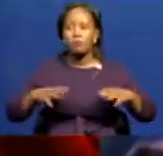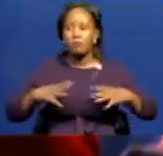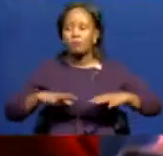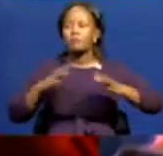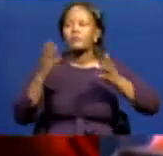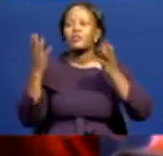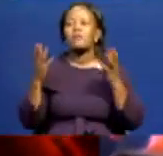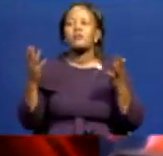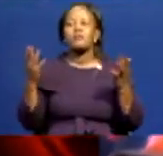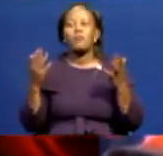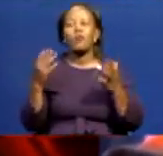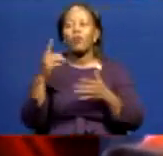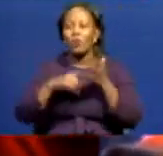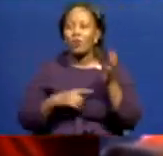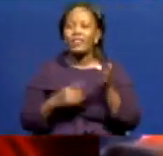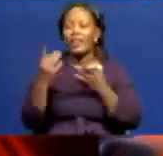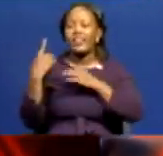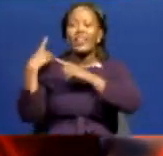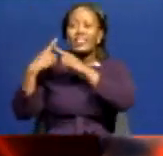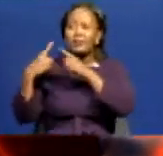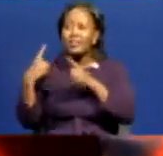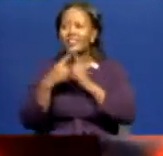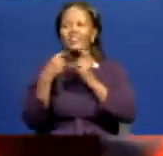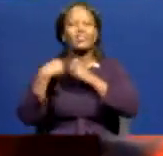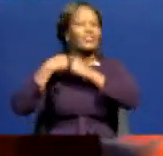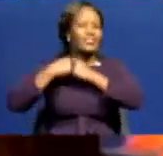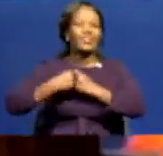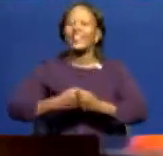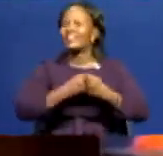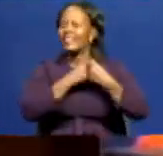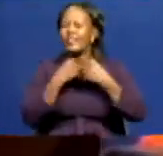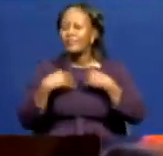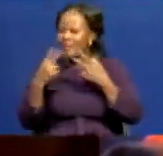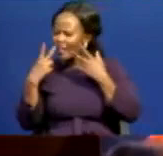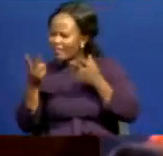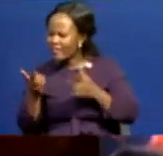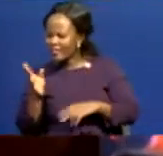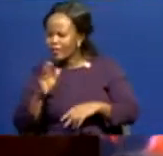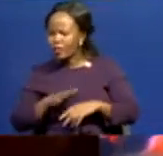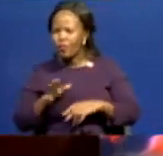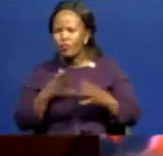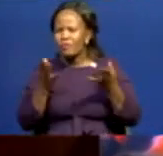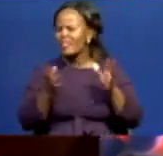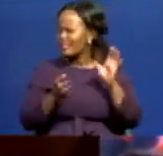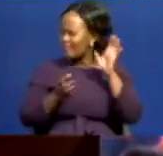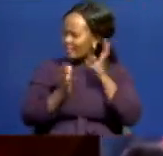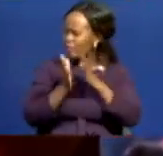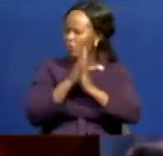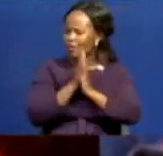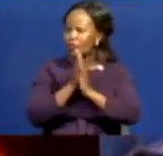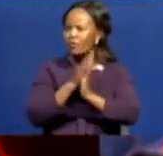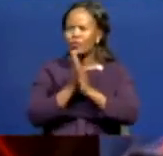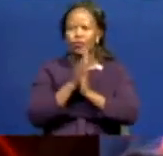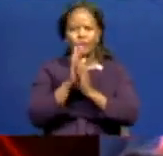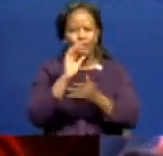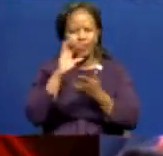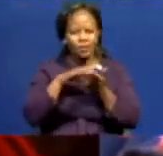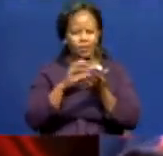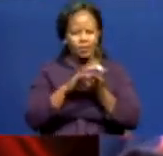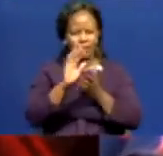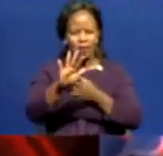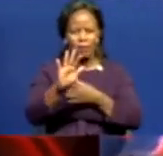in Nyatike is terrible. I've looked at the women, I've talked to them, I've listened to their stories, and